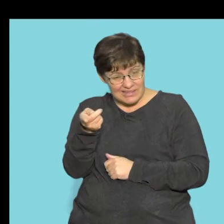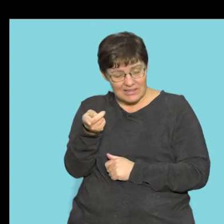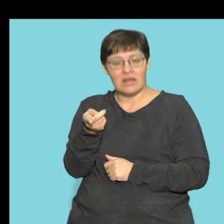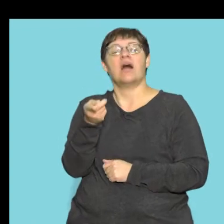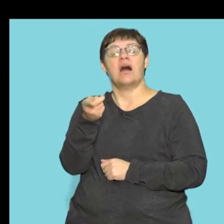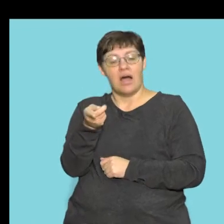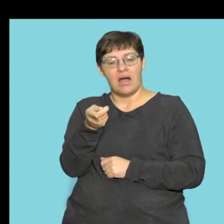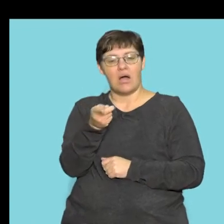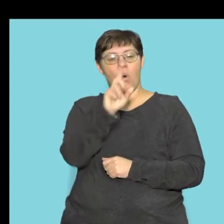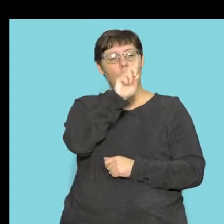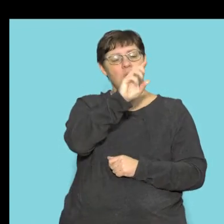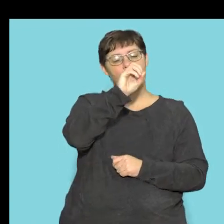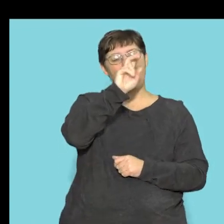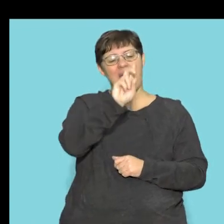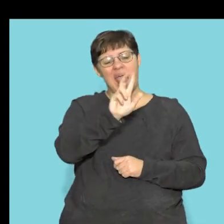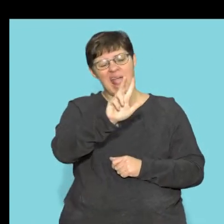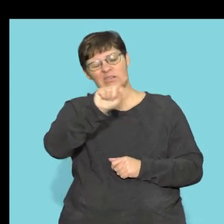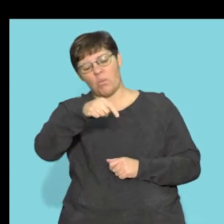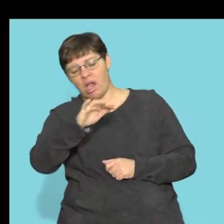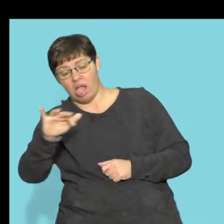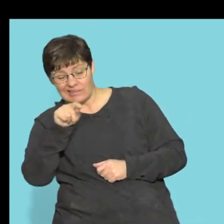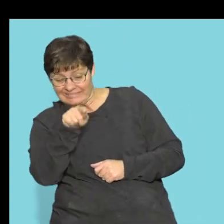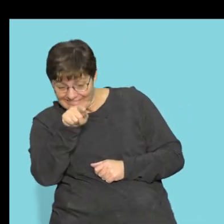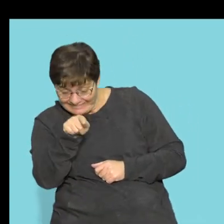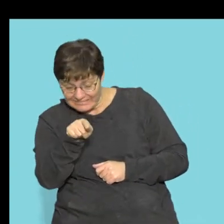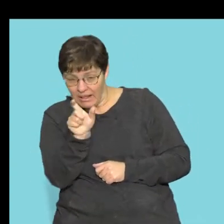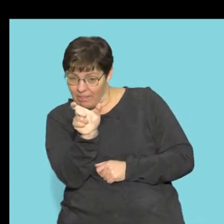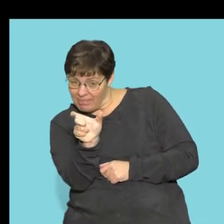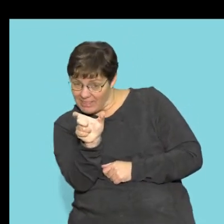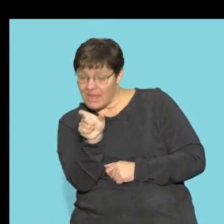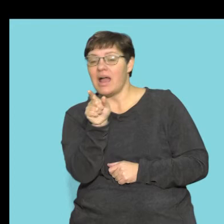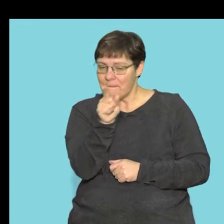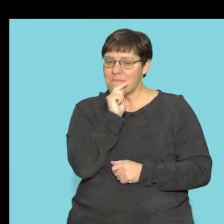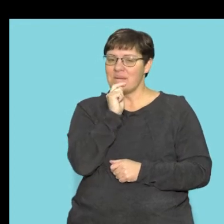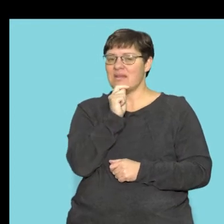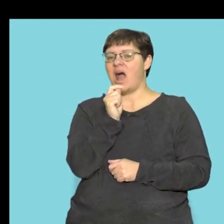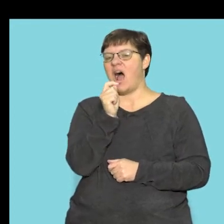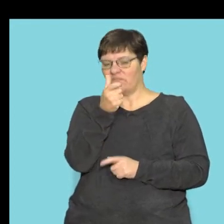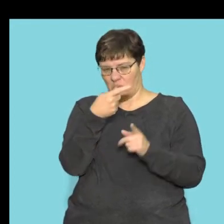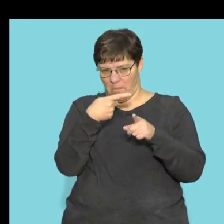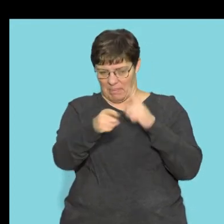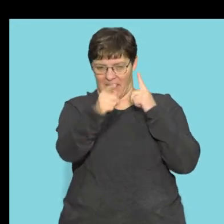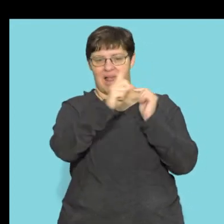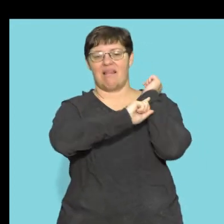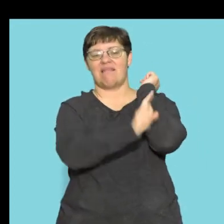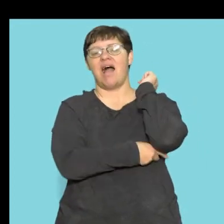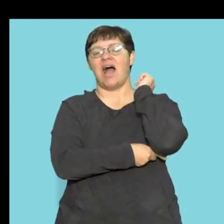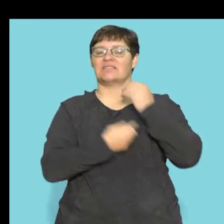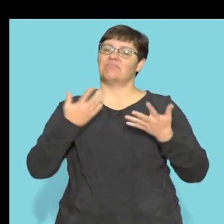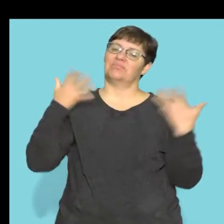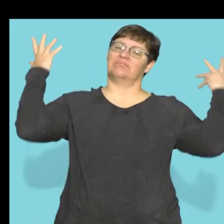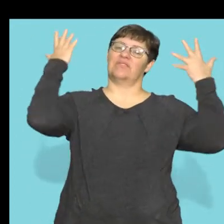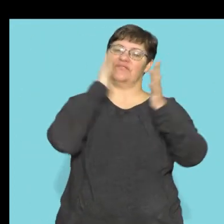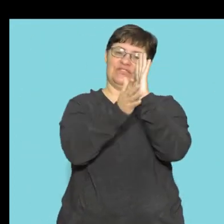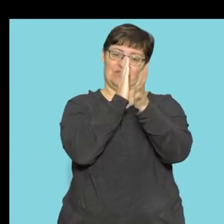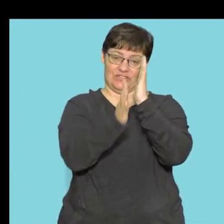what makes this loan to still be short of some few rands to complete this particular loan and